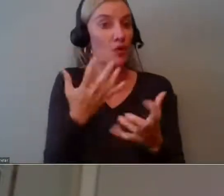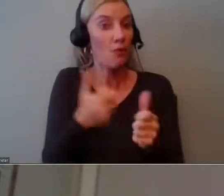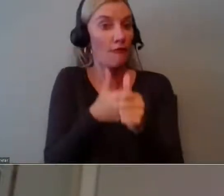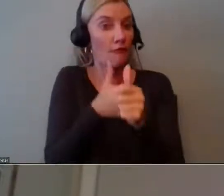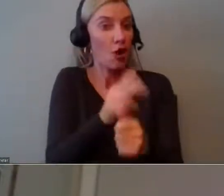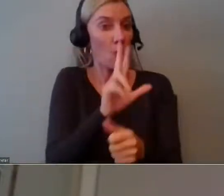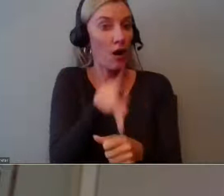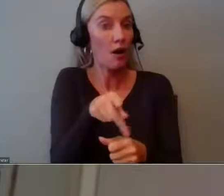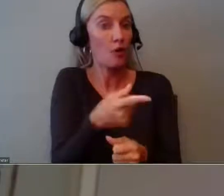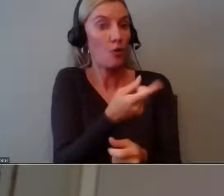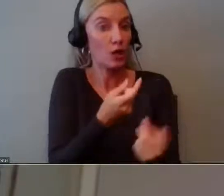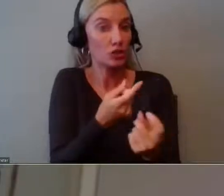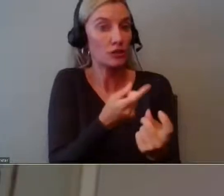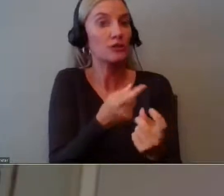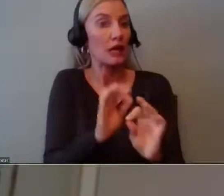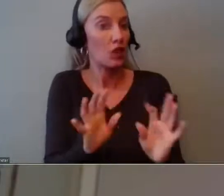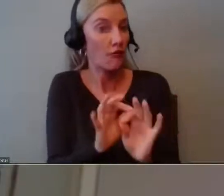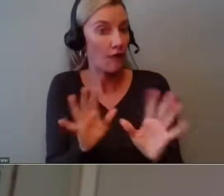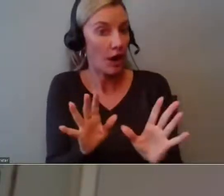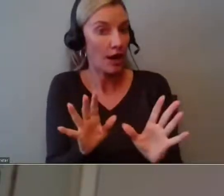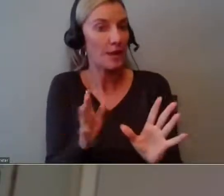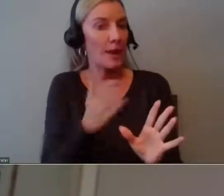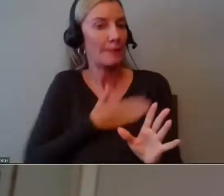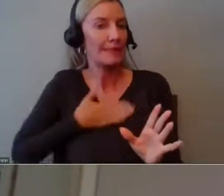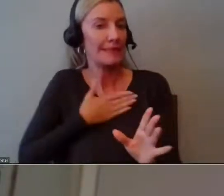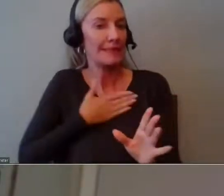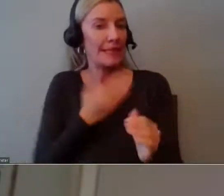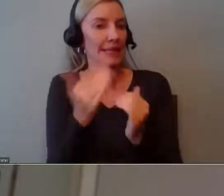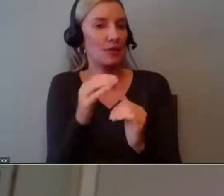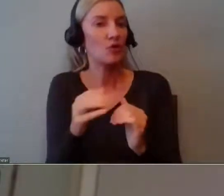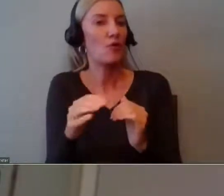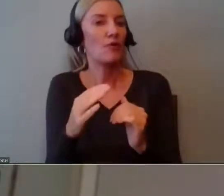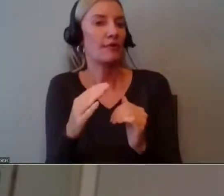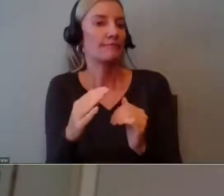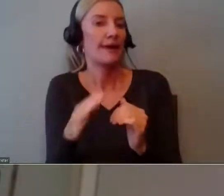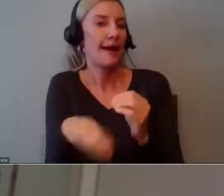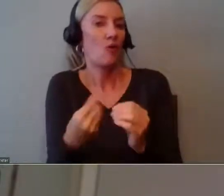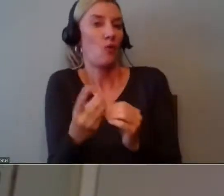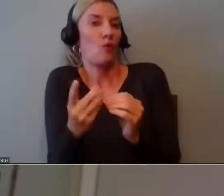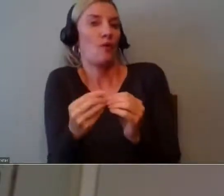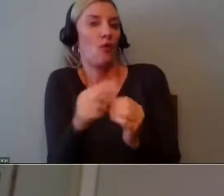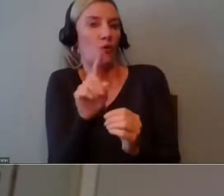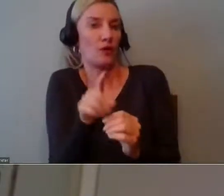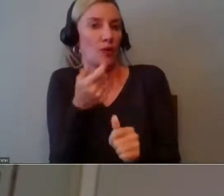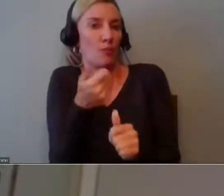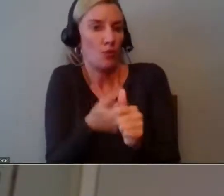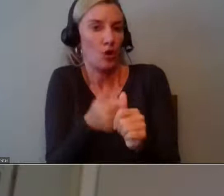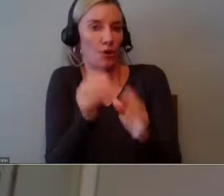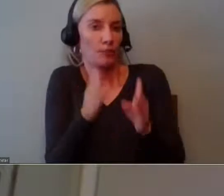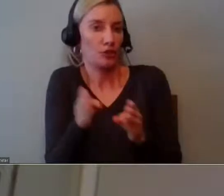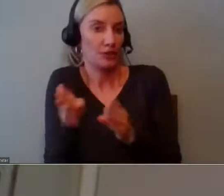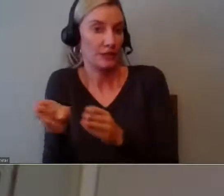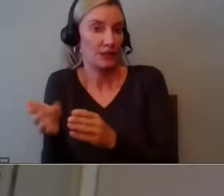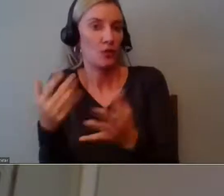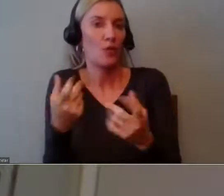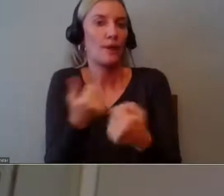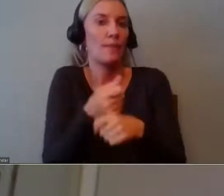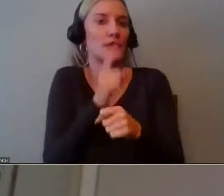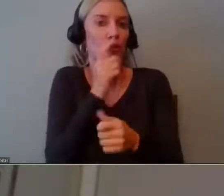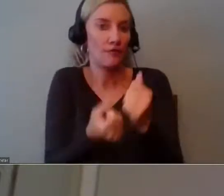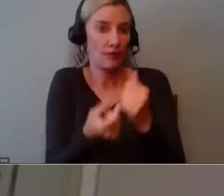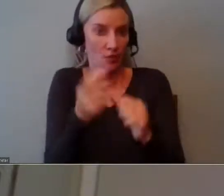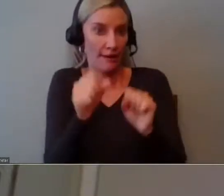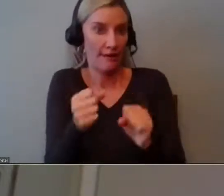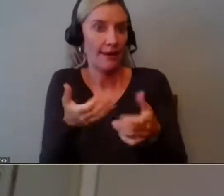clarify, please try to keep it just to 1 follow-up for clarification, just so we can make sure we hit everybody. And we'll also incorporate